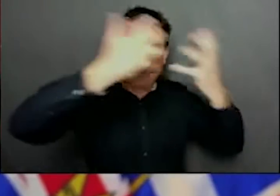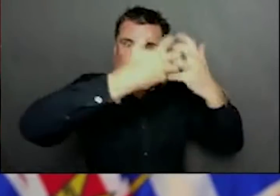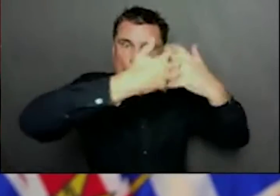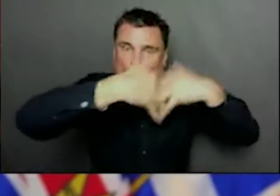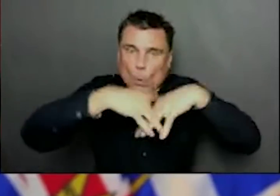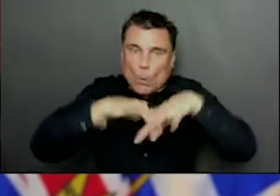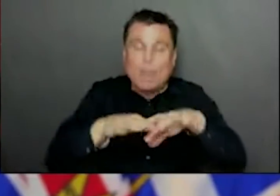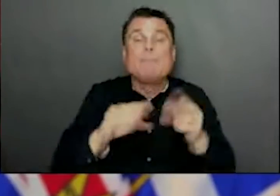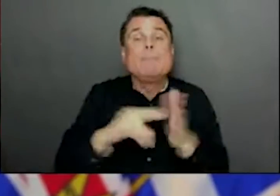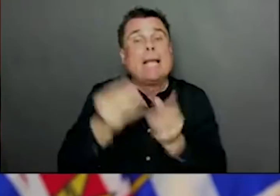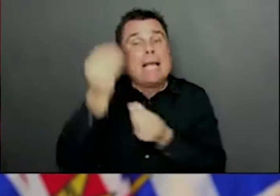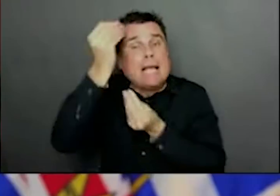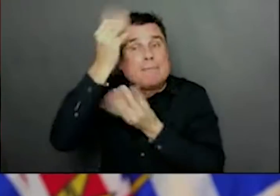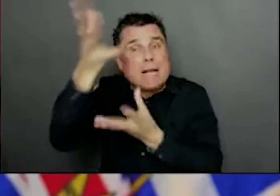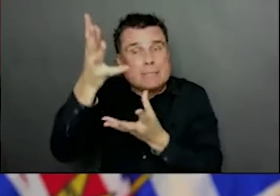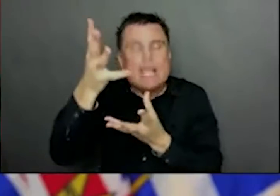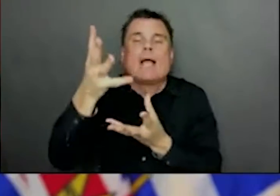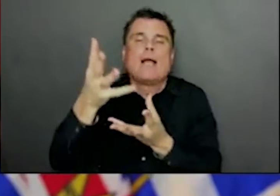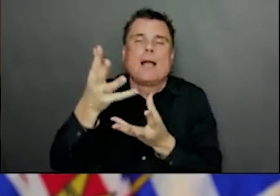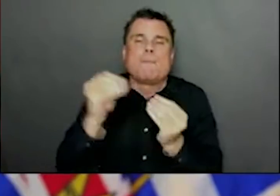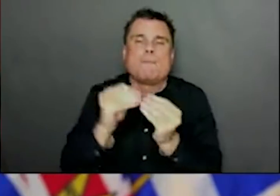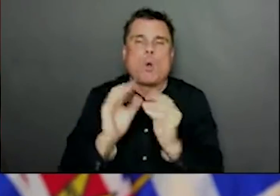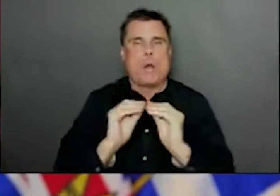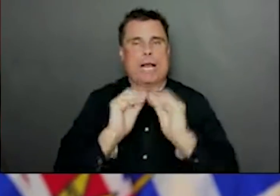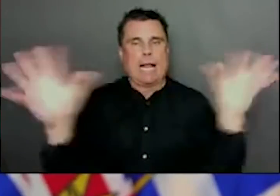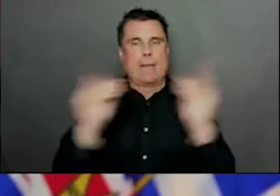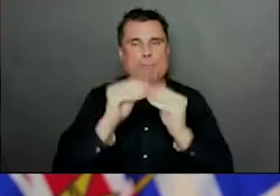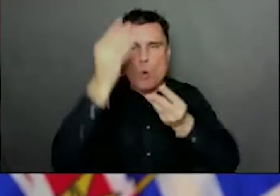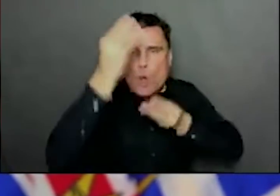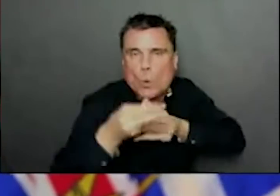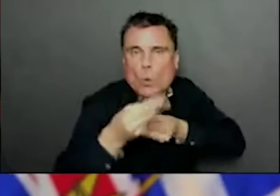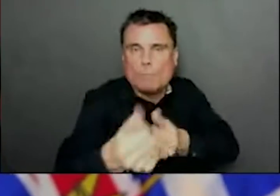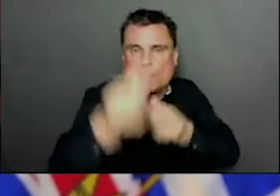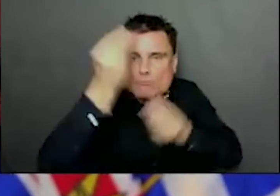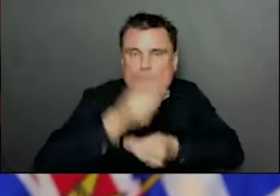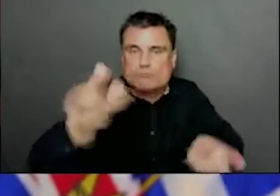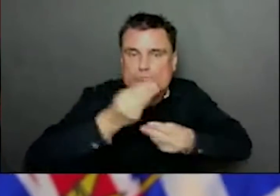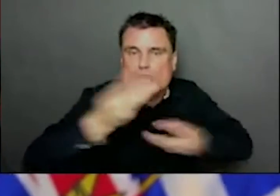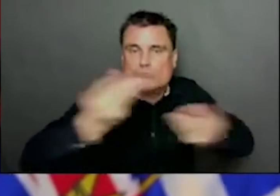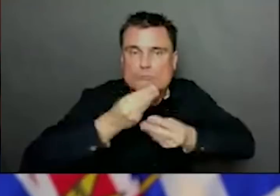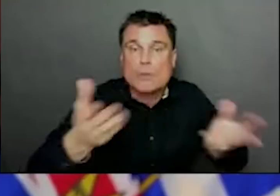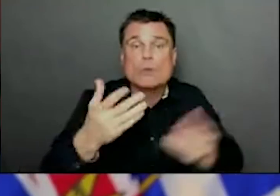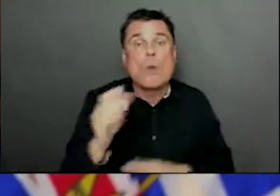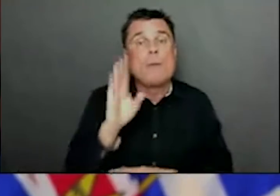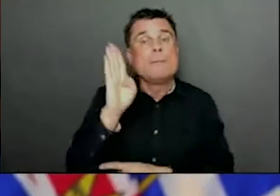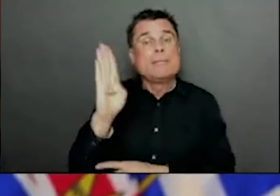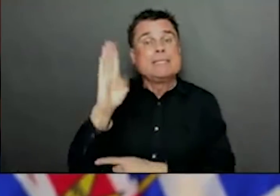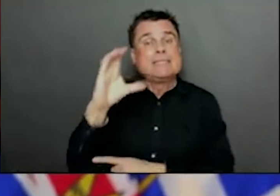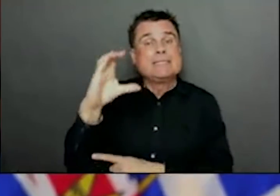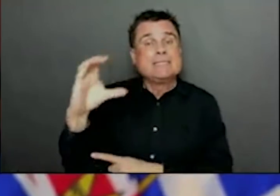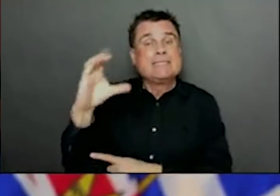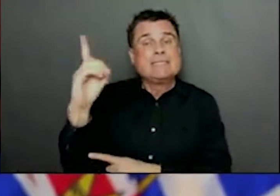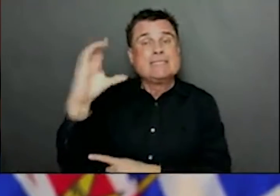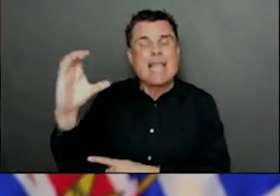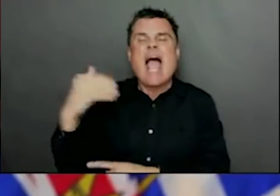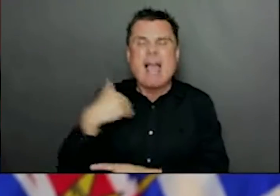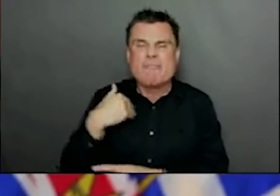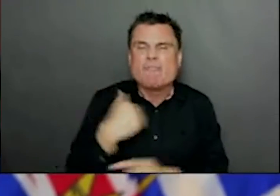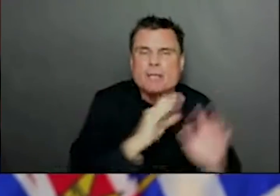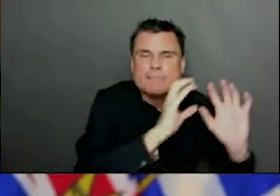CDC dashboard and data tables are our source of truth, and they are where all the corrected information will